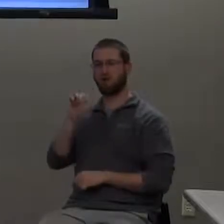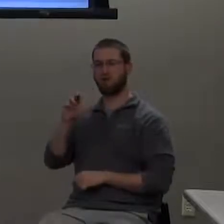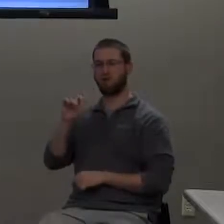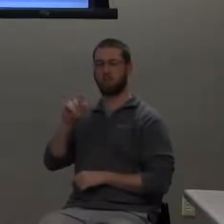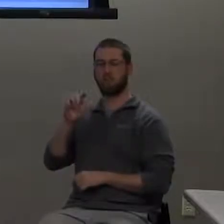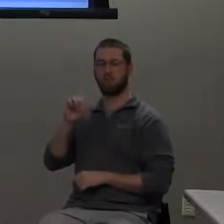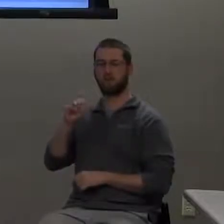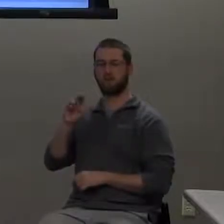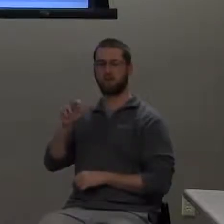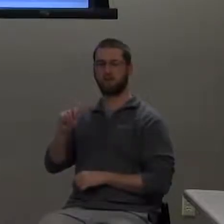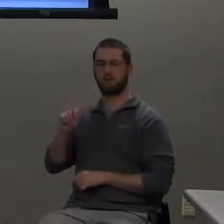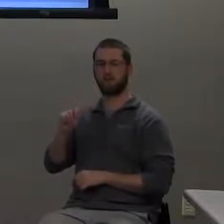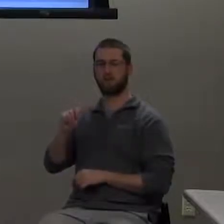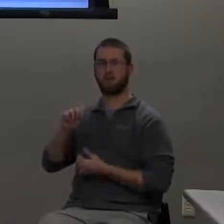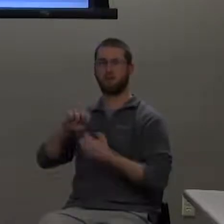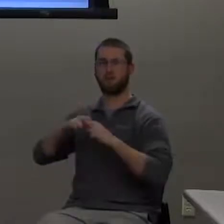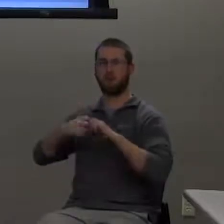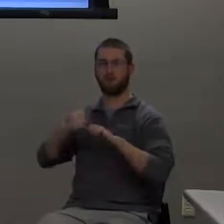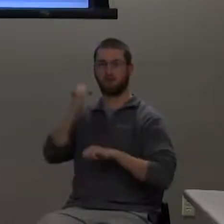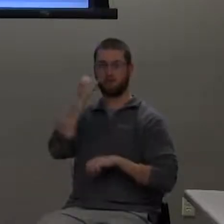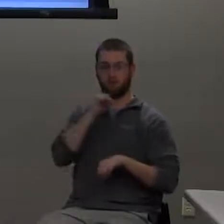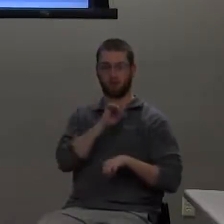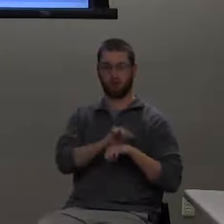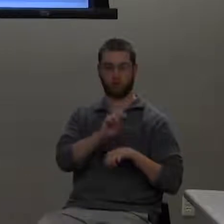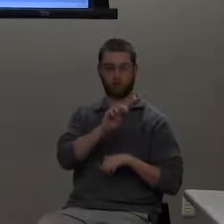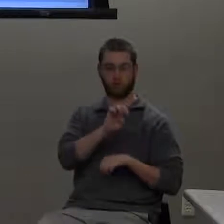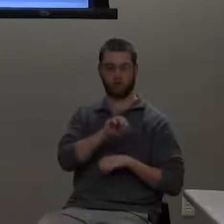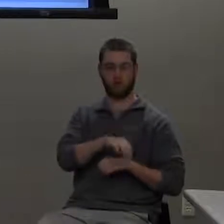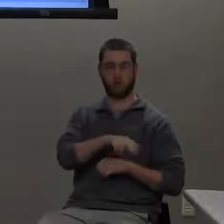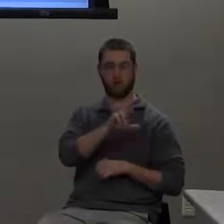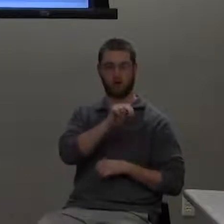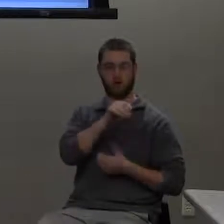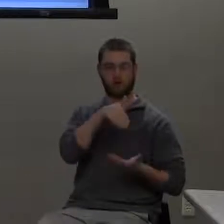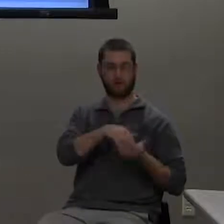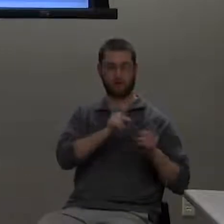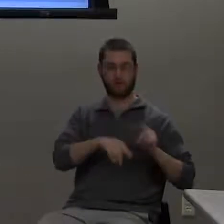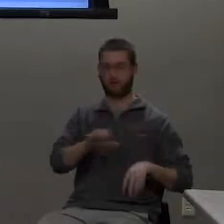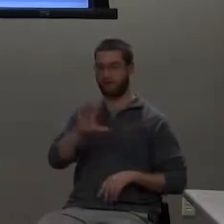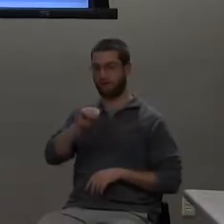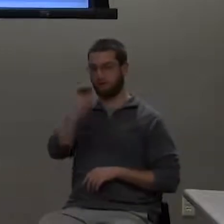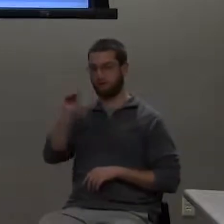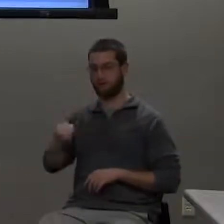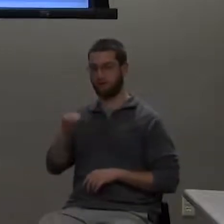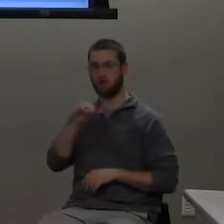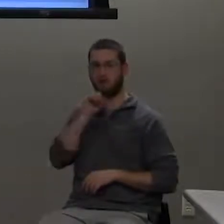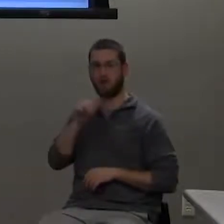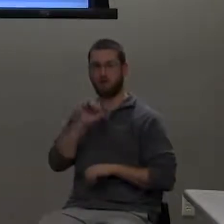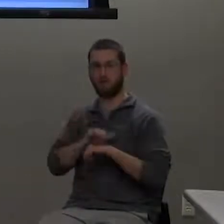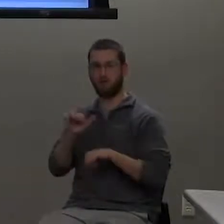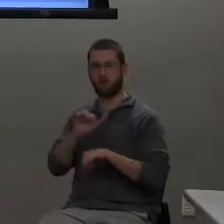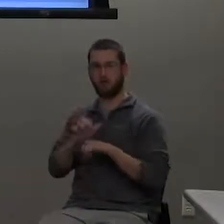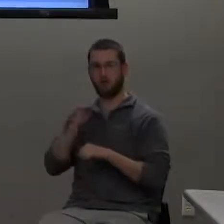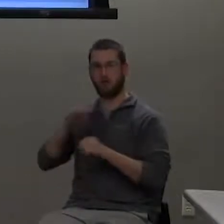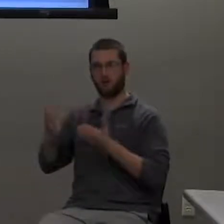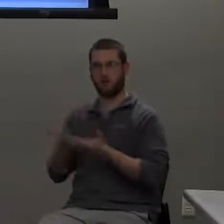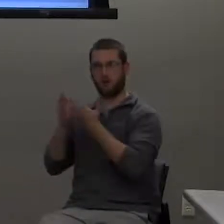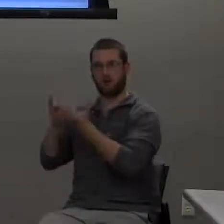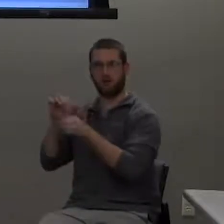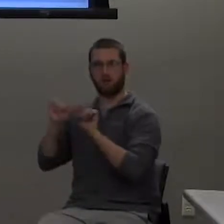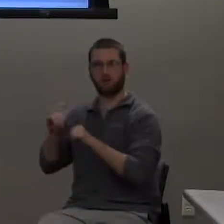if our workforce is 30,000 people and only 5% are unemployed, that doesn't give us much to offer to a potential